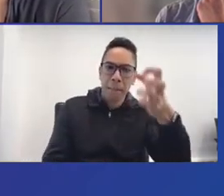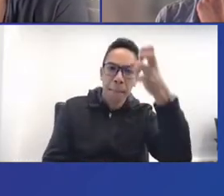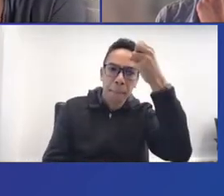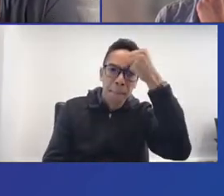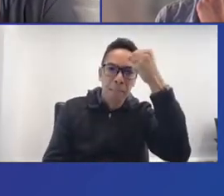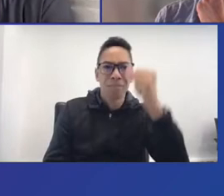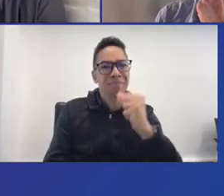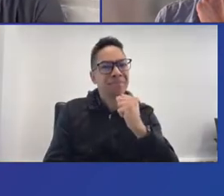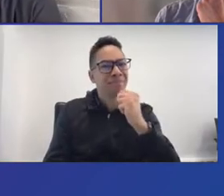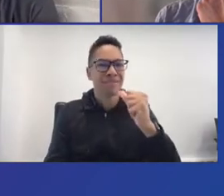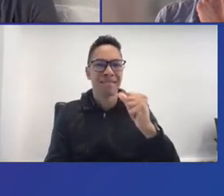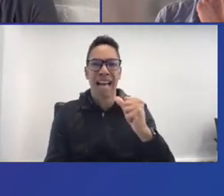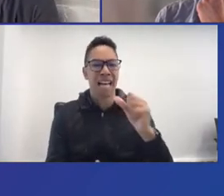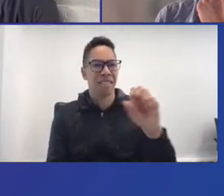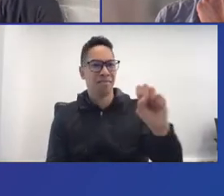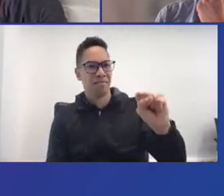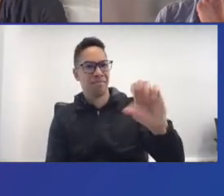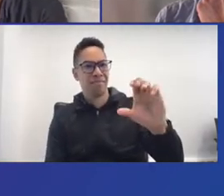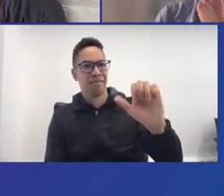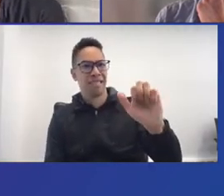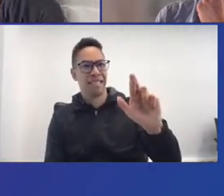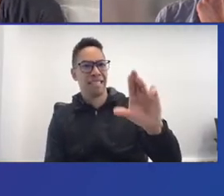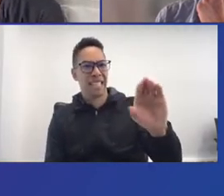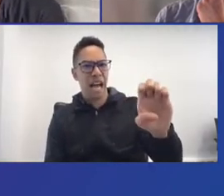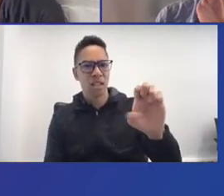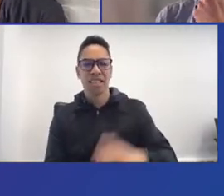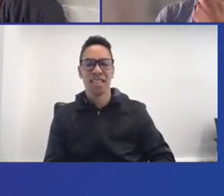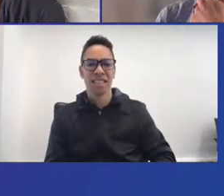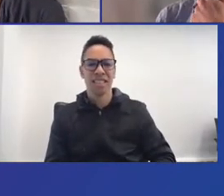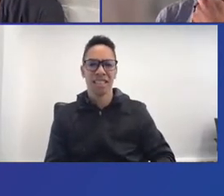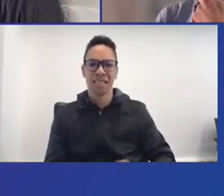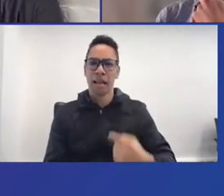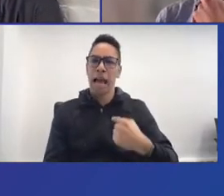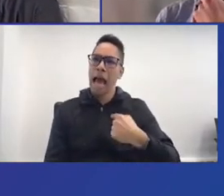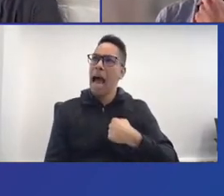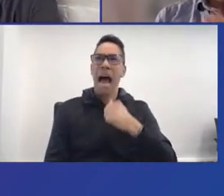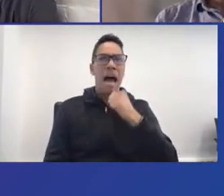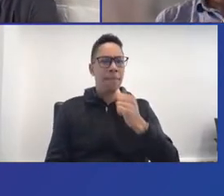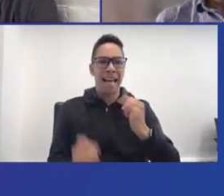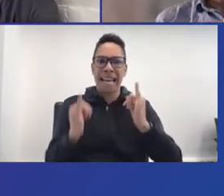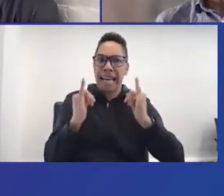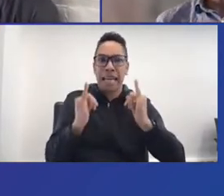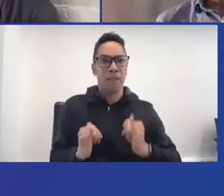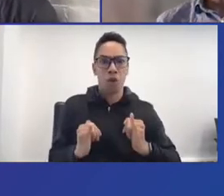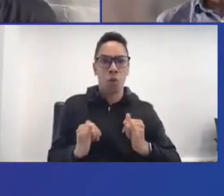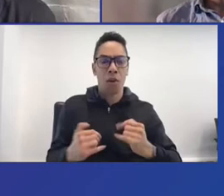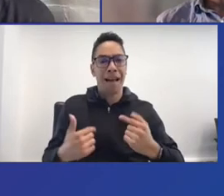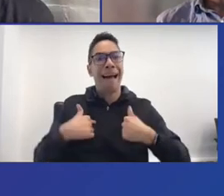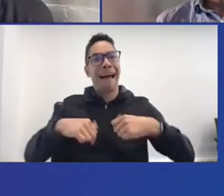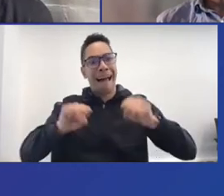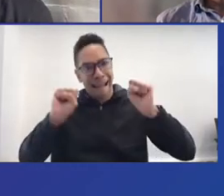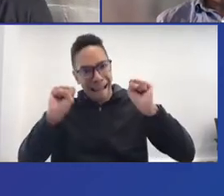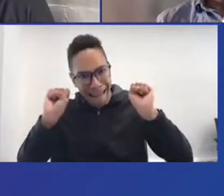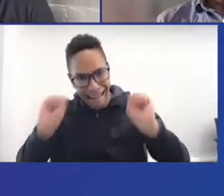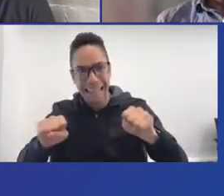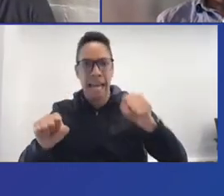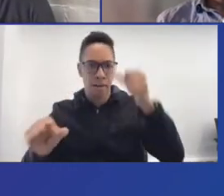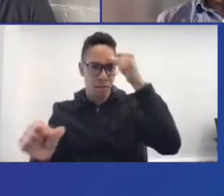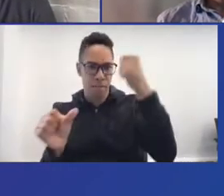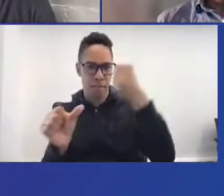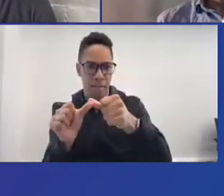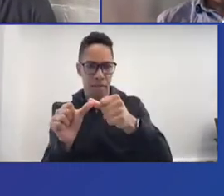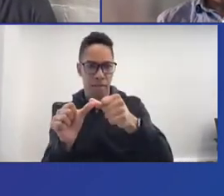scarce. Like, I'm not an individual, I can remember, right? And I hold like